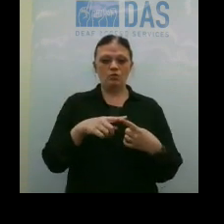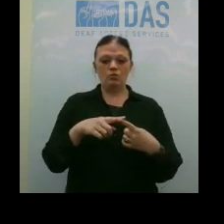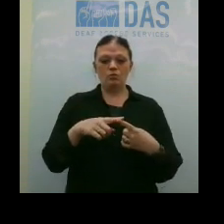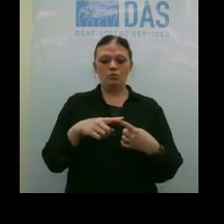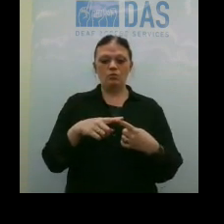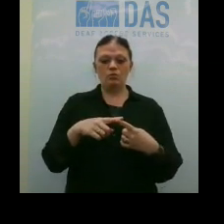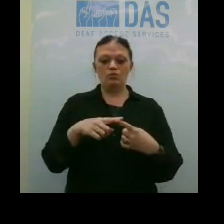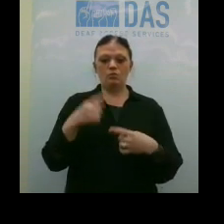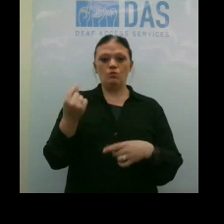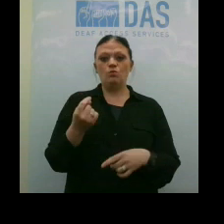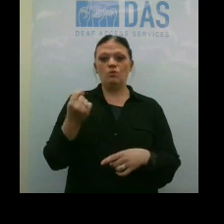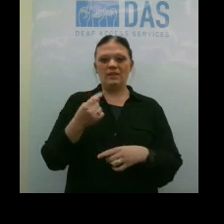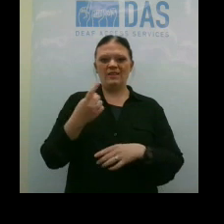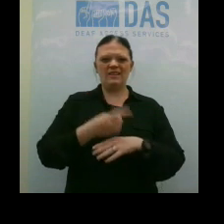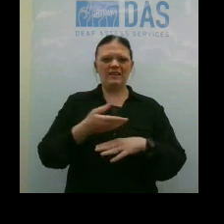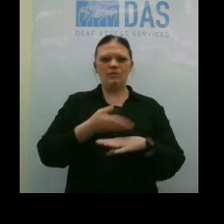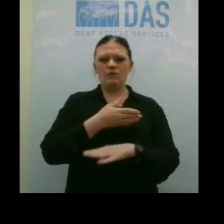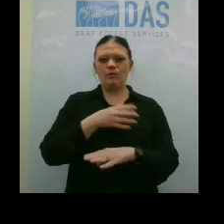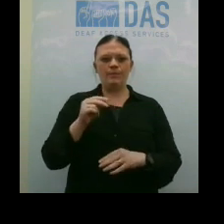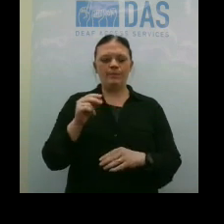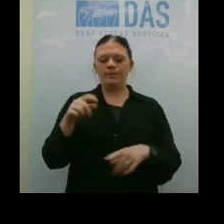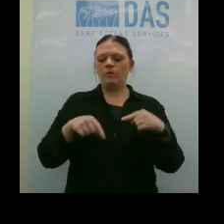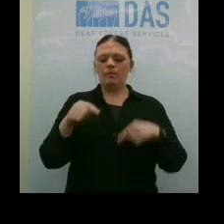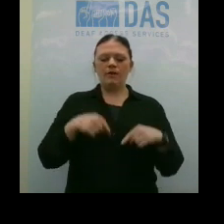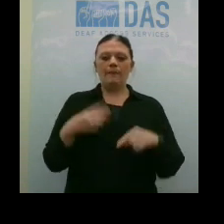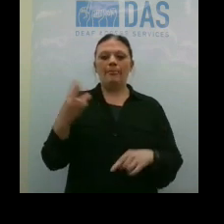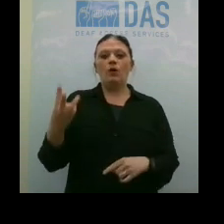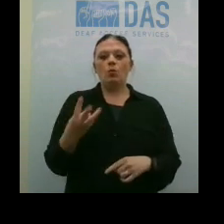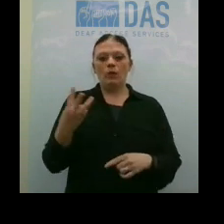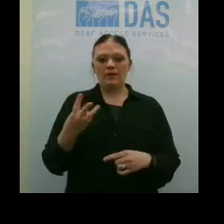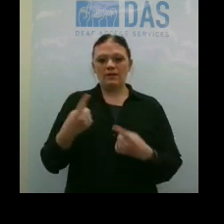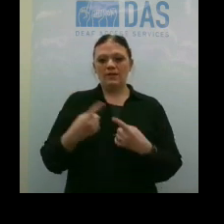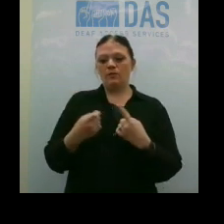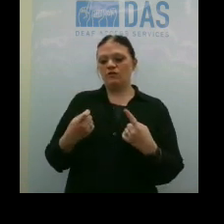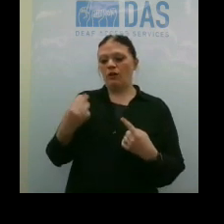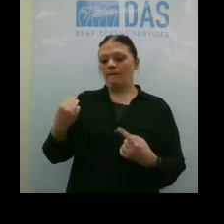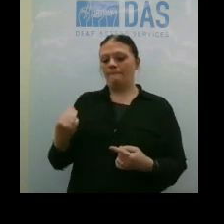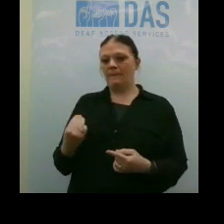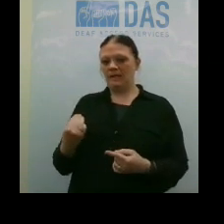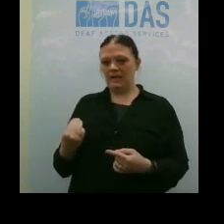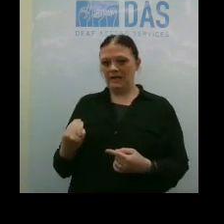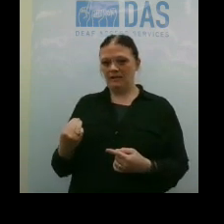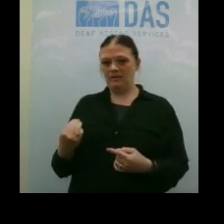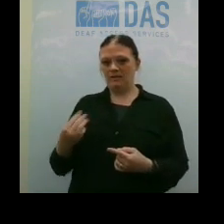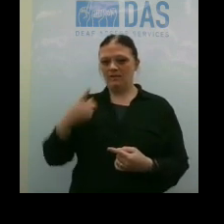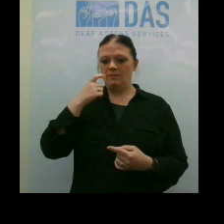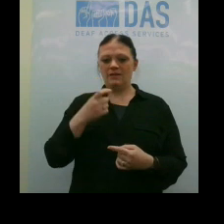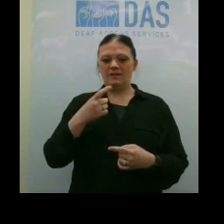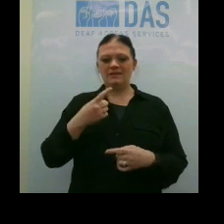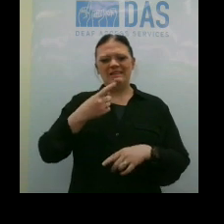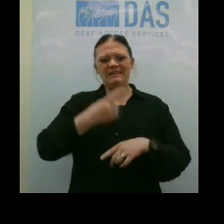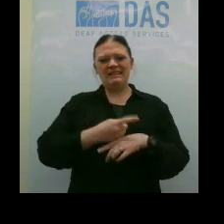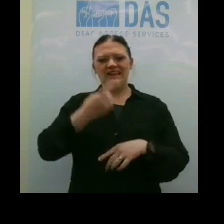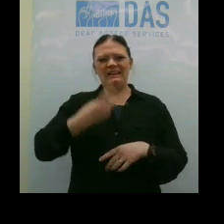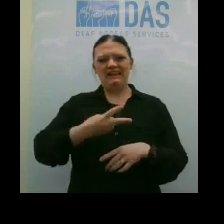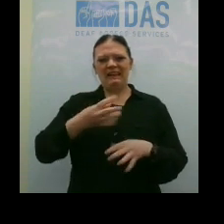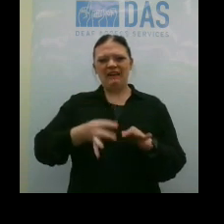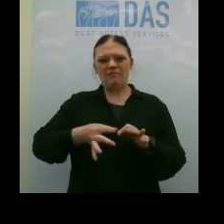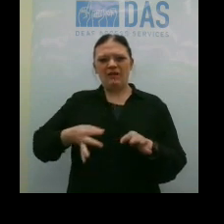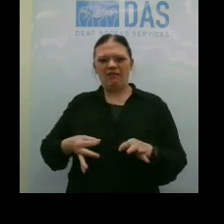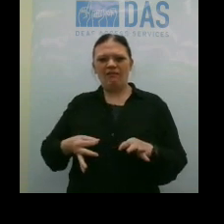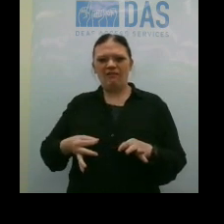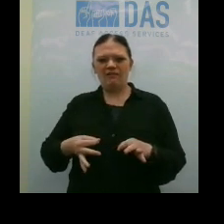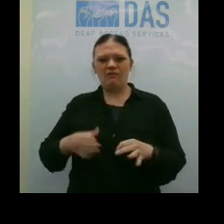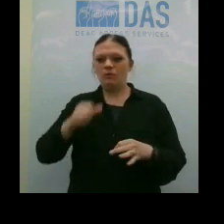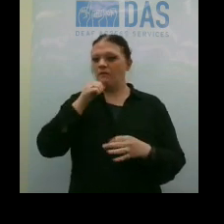before. Actually, I should go back. Wednesday's data would have been Monday's because there's always a day and a half lag. We have not received